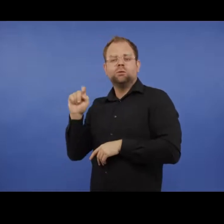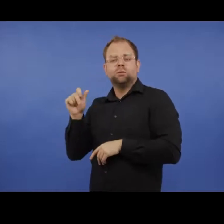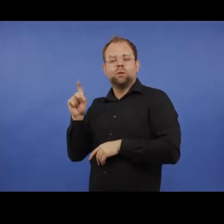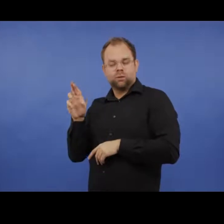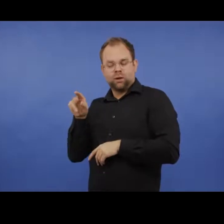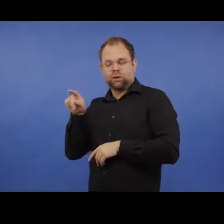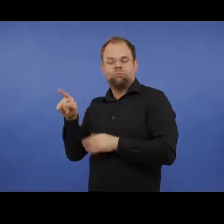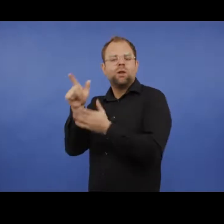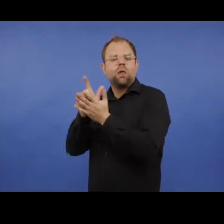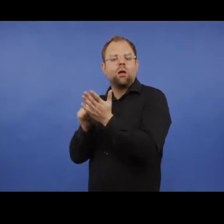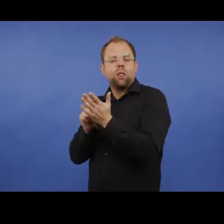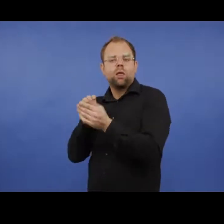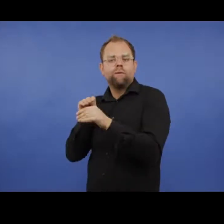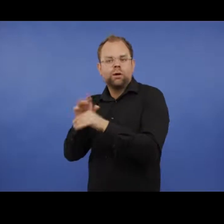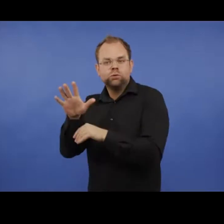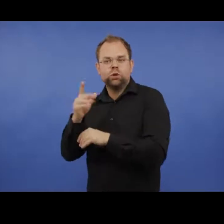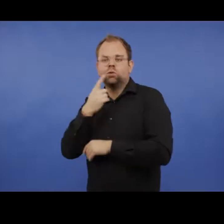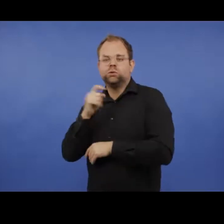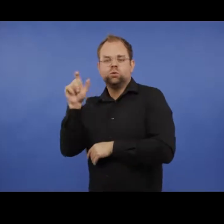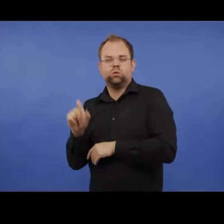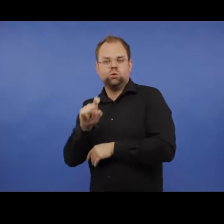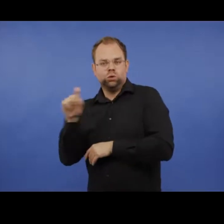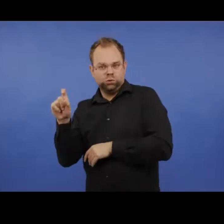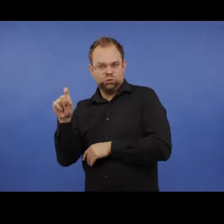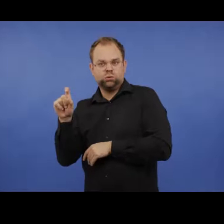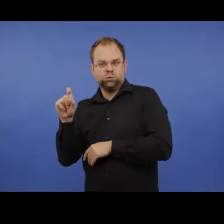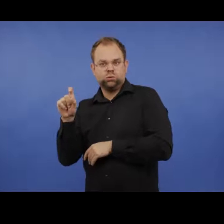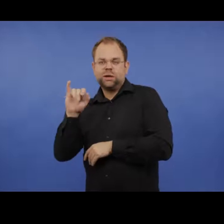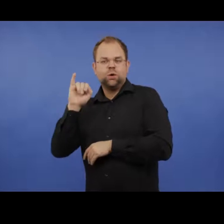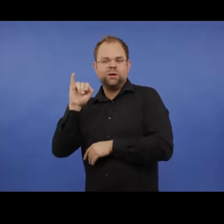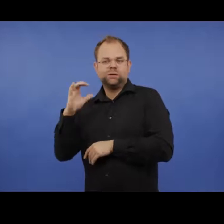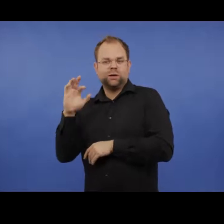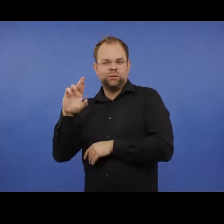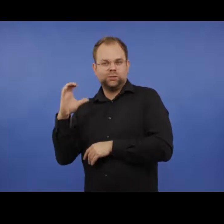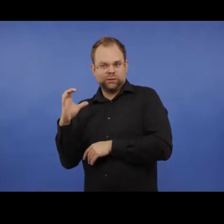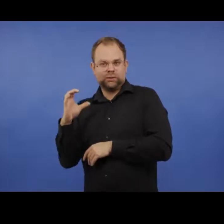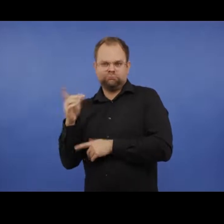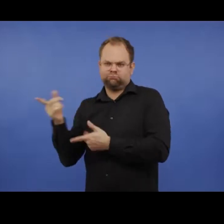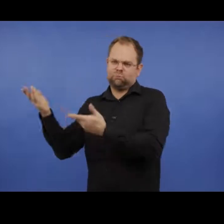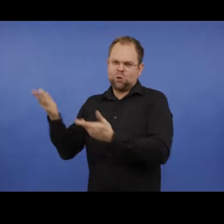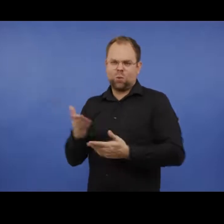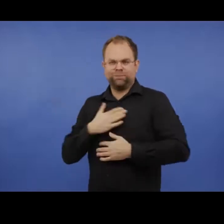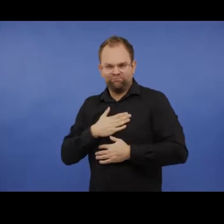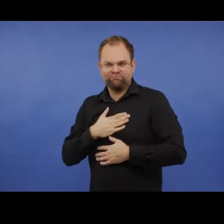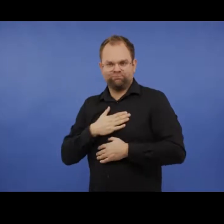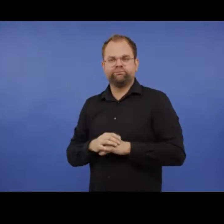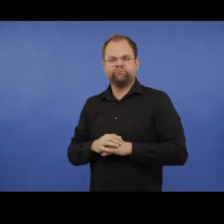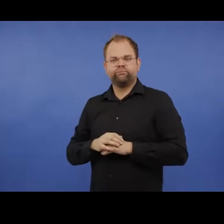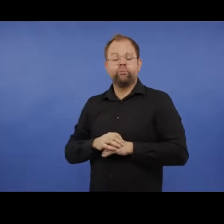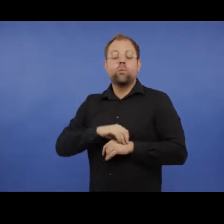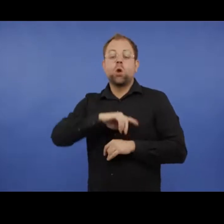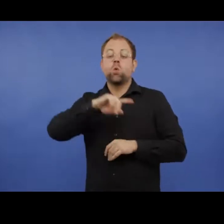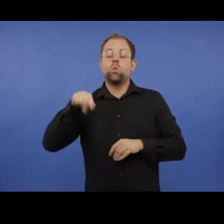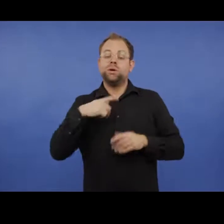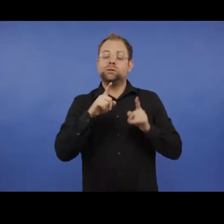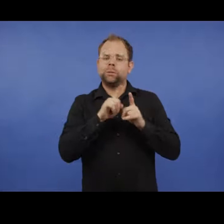indeed IDA, but also immense practical experience on the ground on other sides of the peace